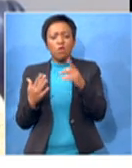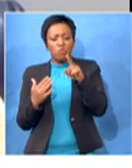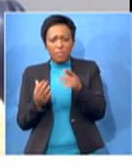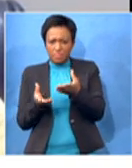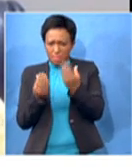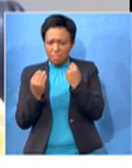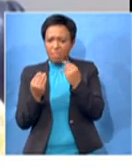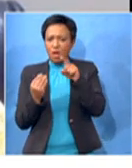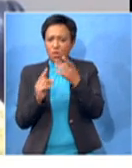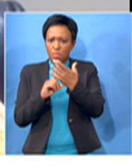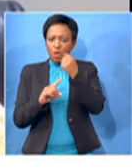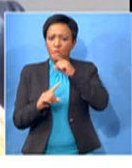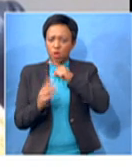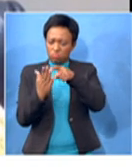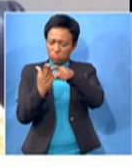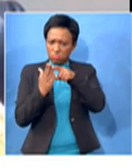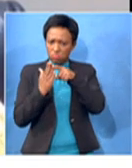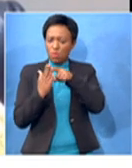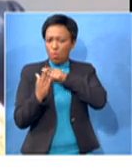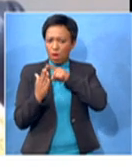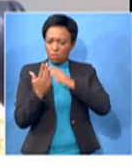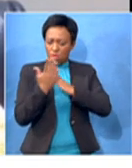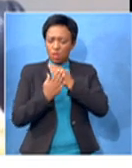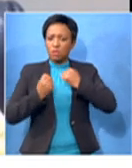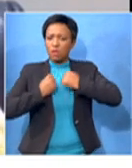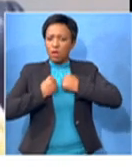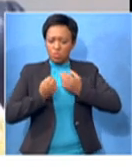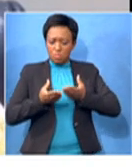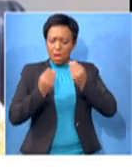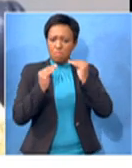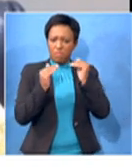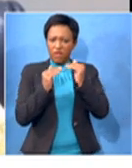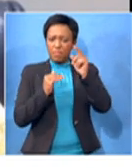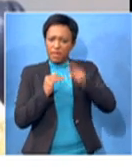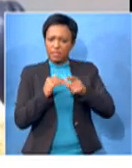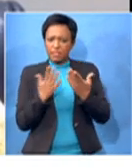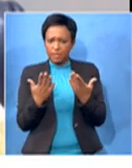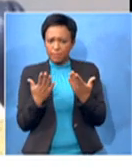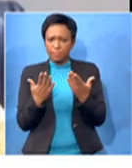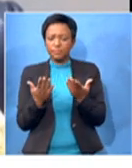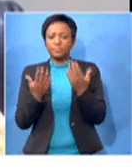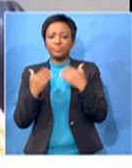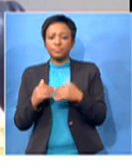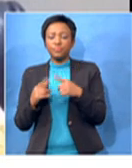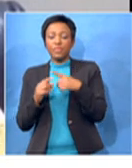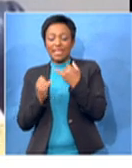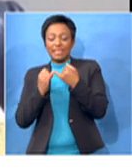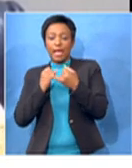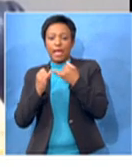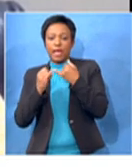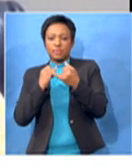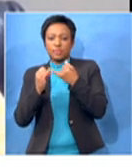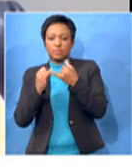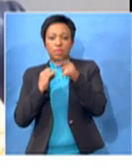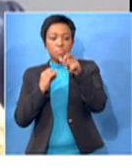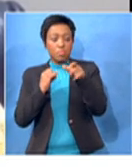it because it's our right to receive this justice. They sex offenders register. For many